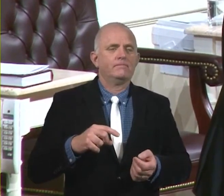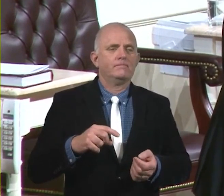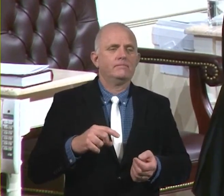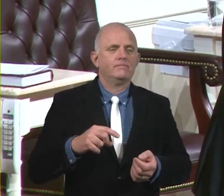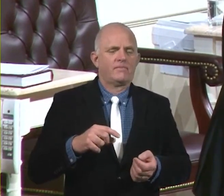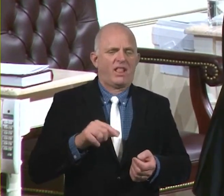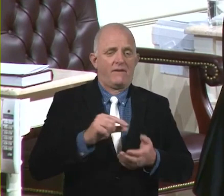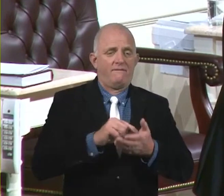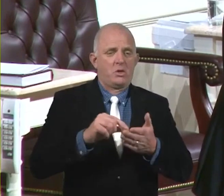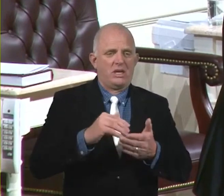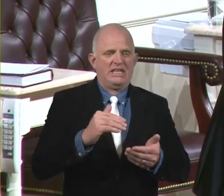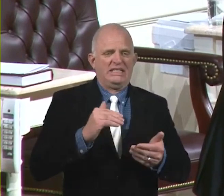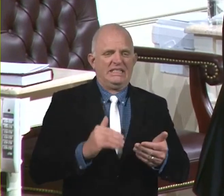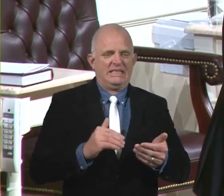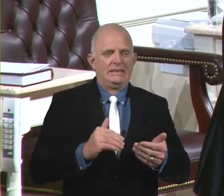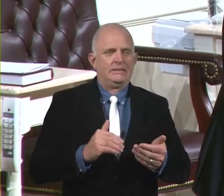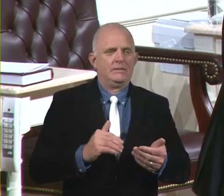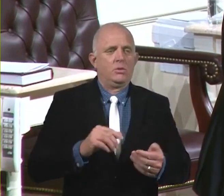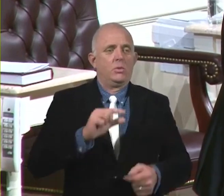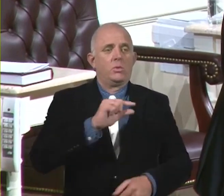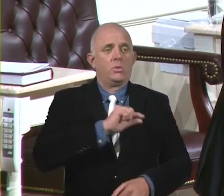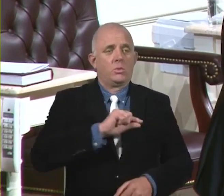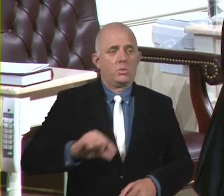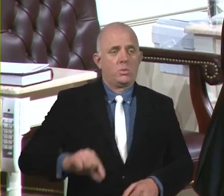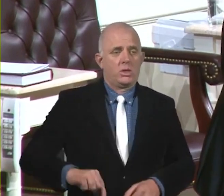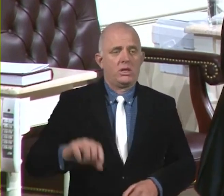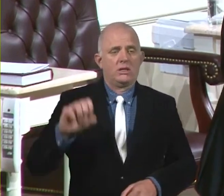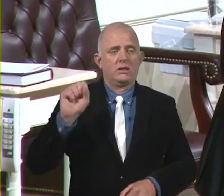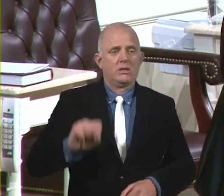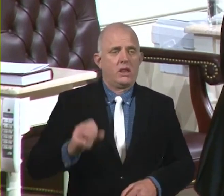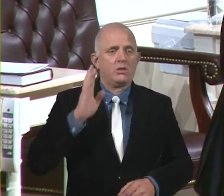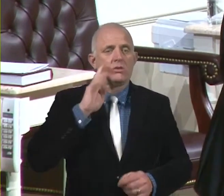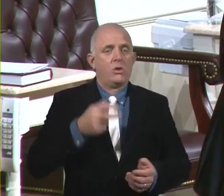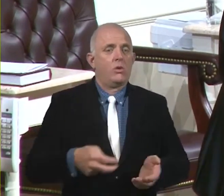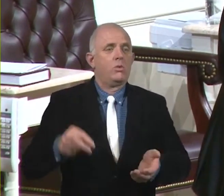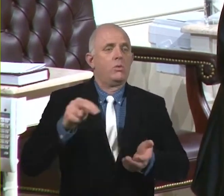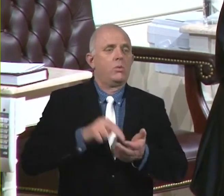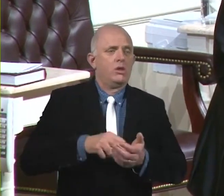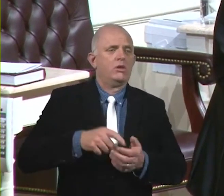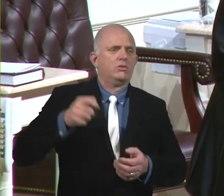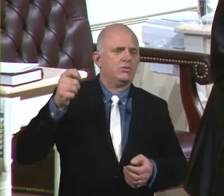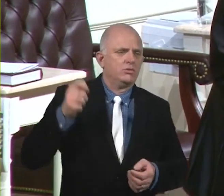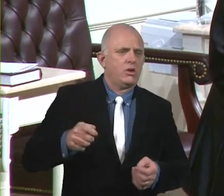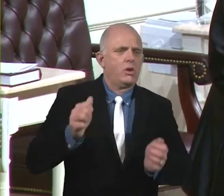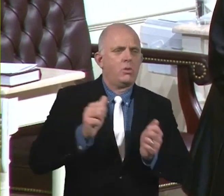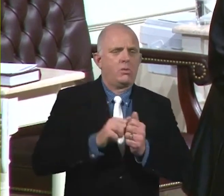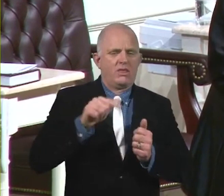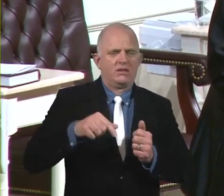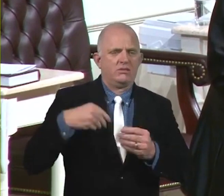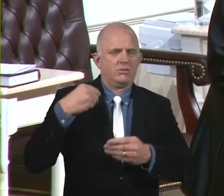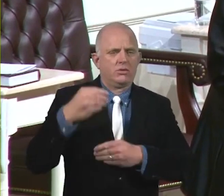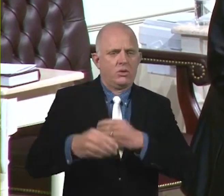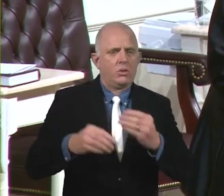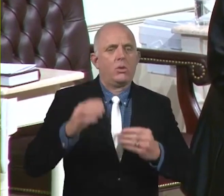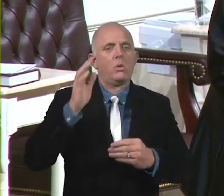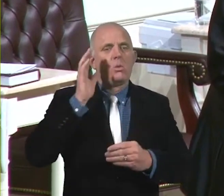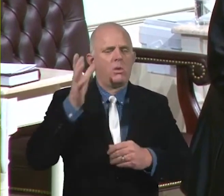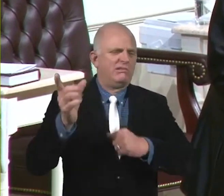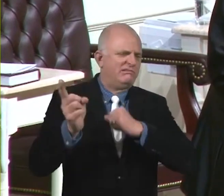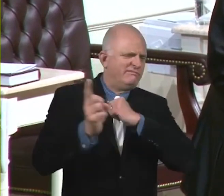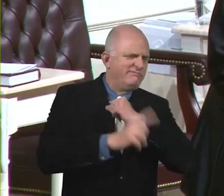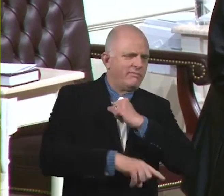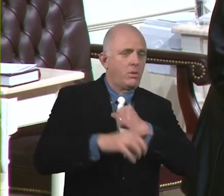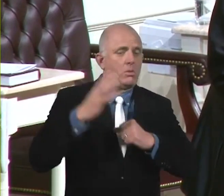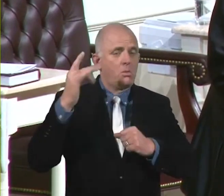verse, "The queen of the south shall rise up in the judgment with this generation, and she'll condemn it, for